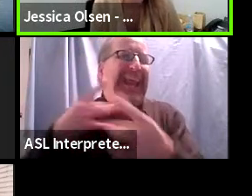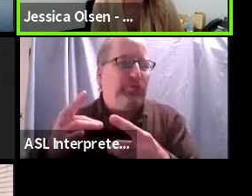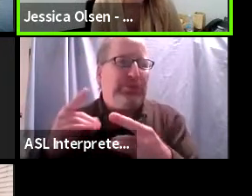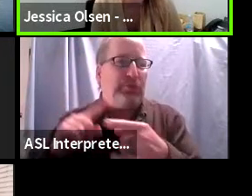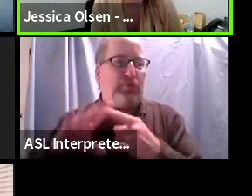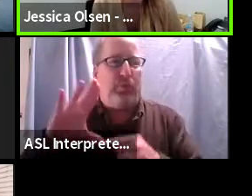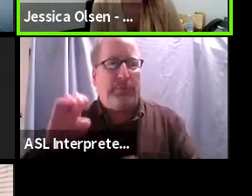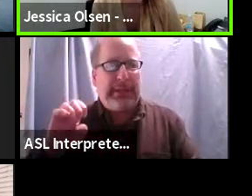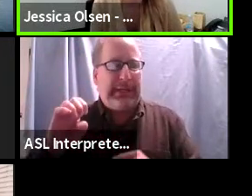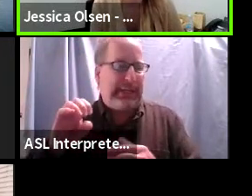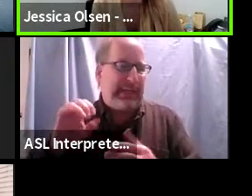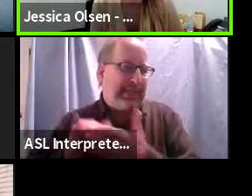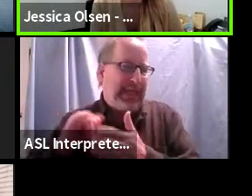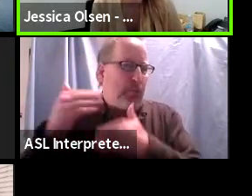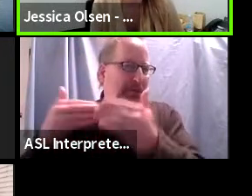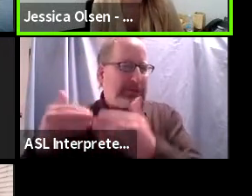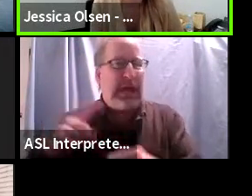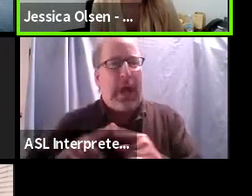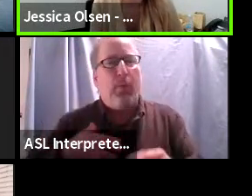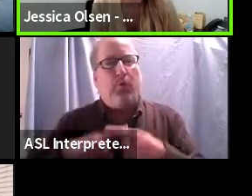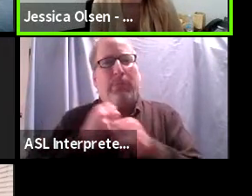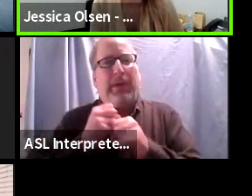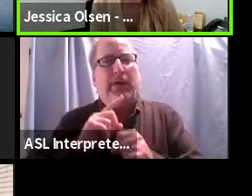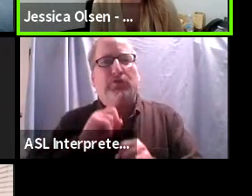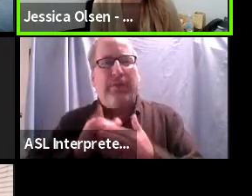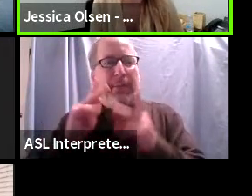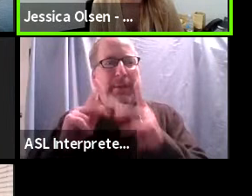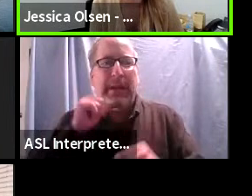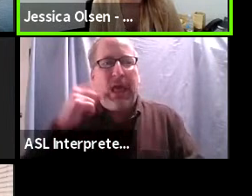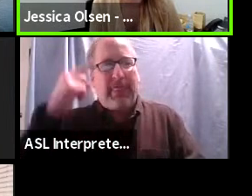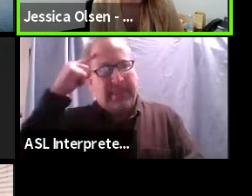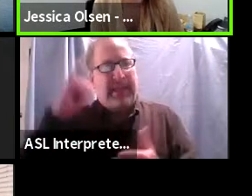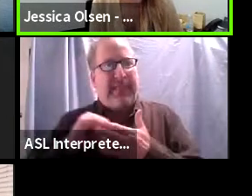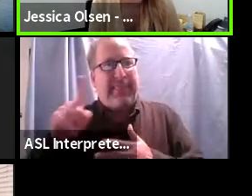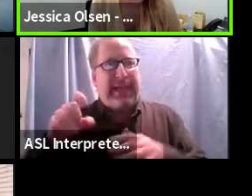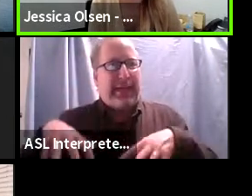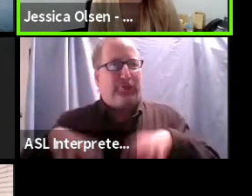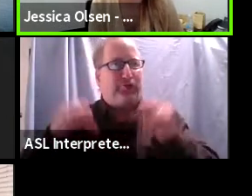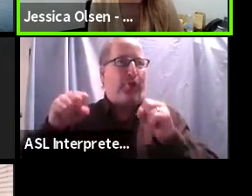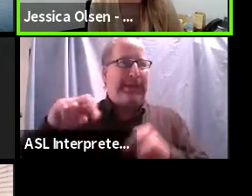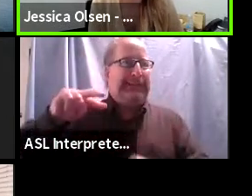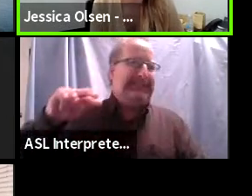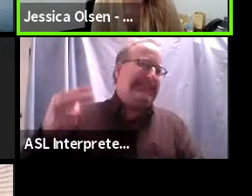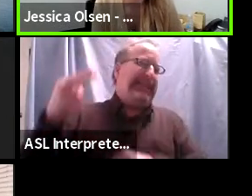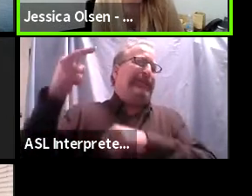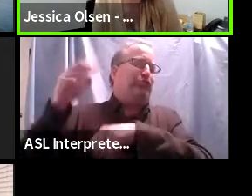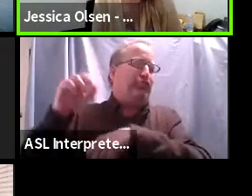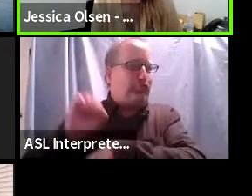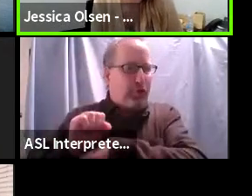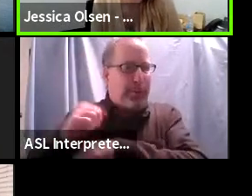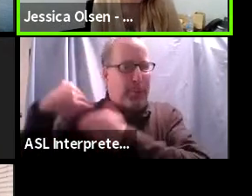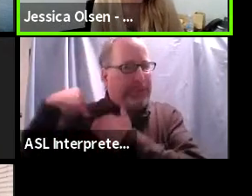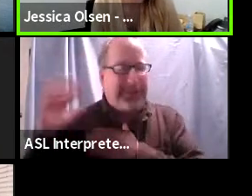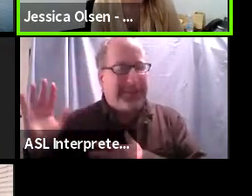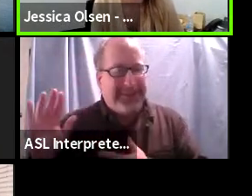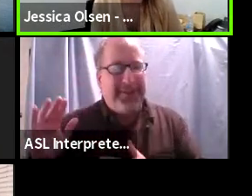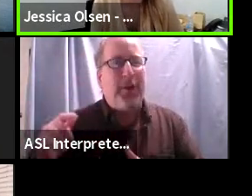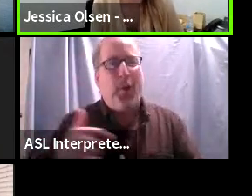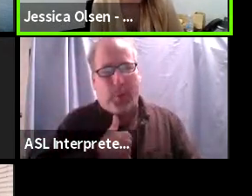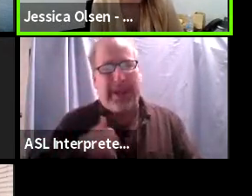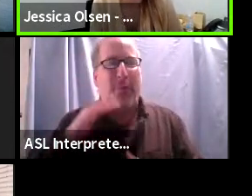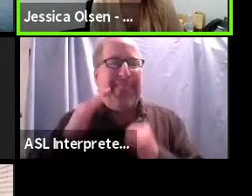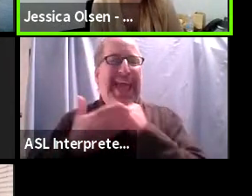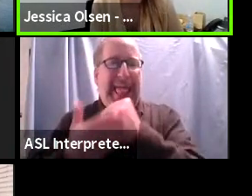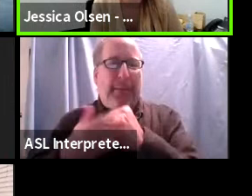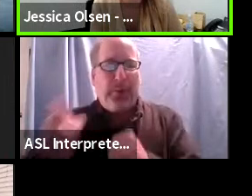lead process. Once again, I want to make sure folks don't think that they just now took on a second job or anything to that effect. So we are there to help you.